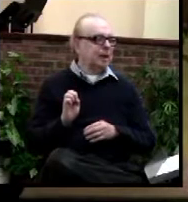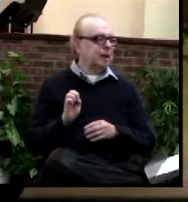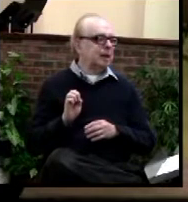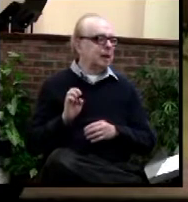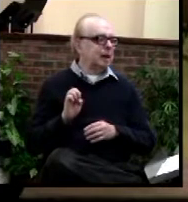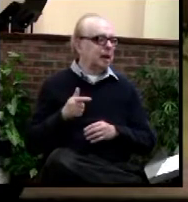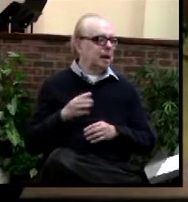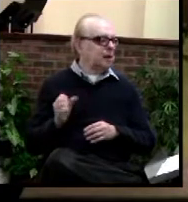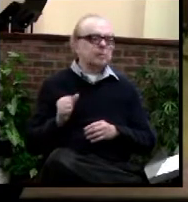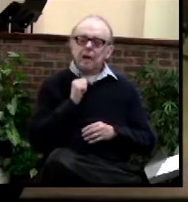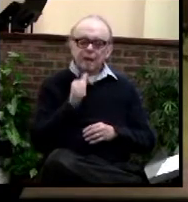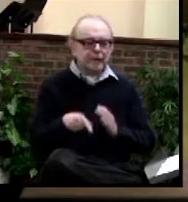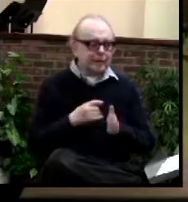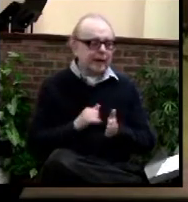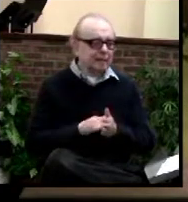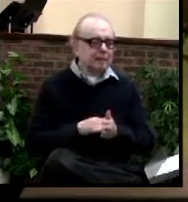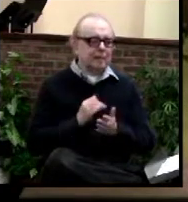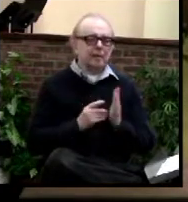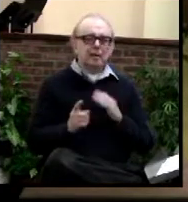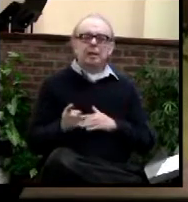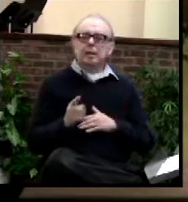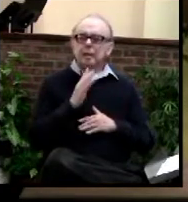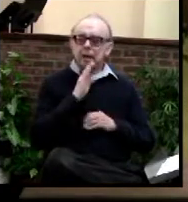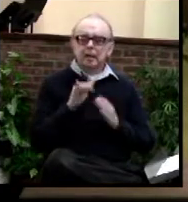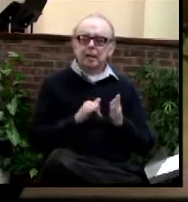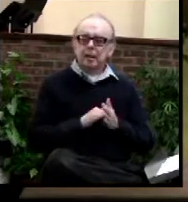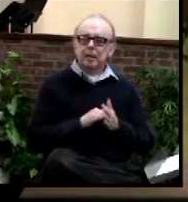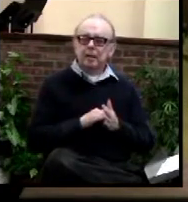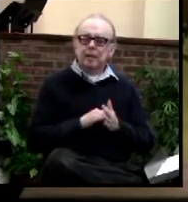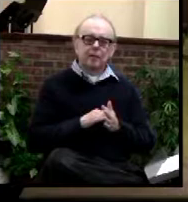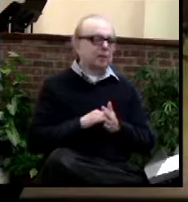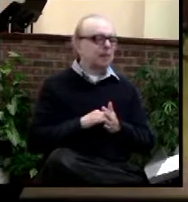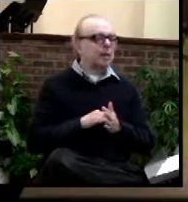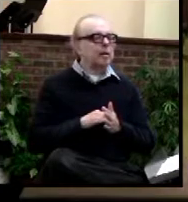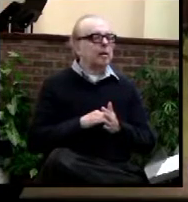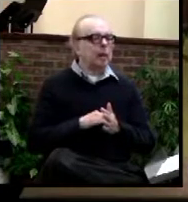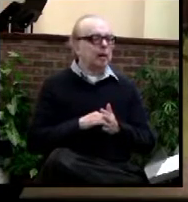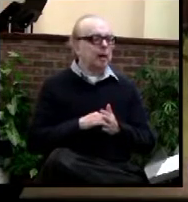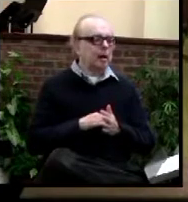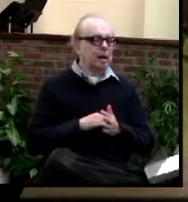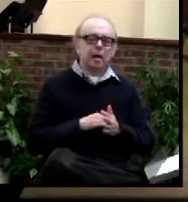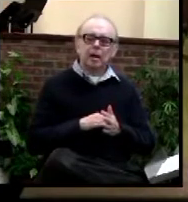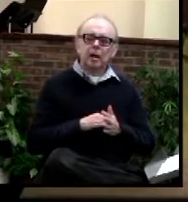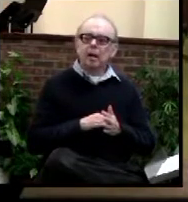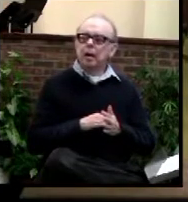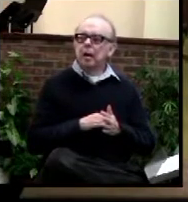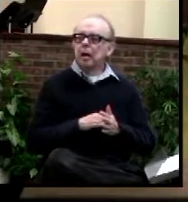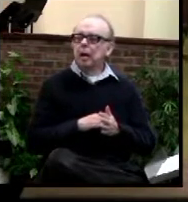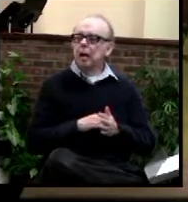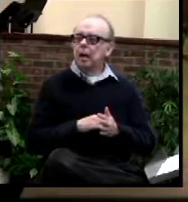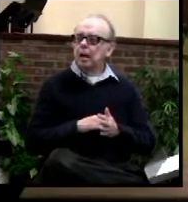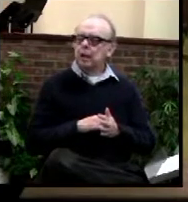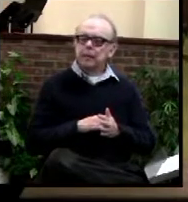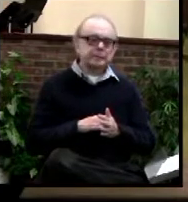in the eggs. And I know some of you are talking about this. I'm not into yolks, dude. I'm into the